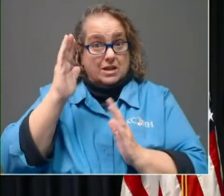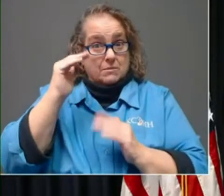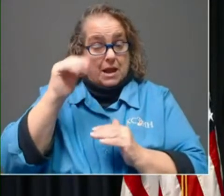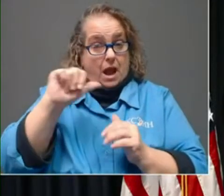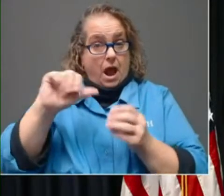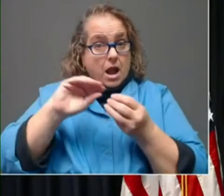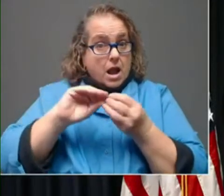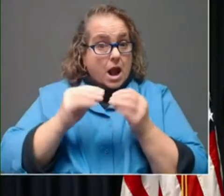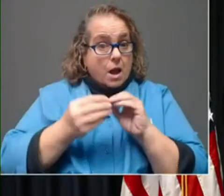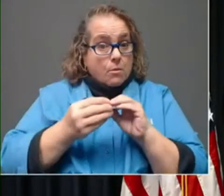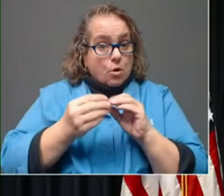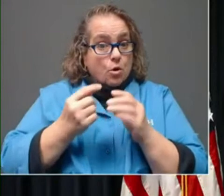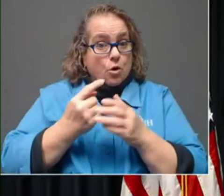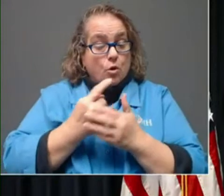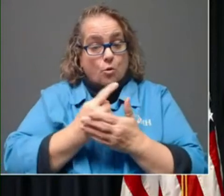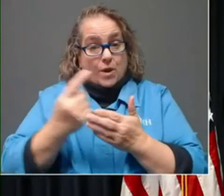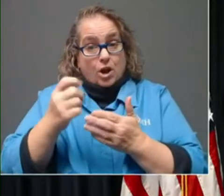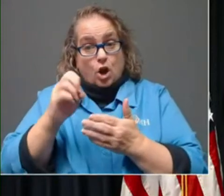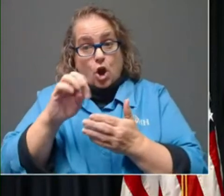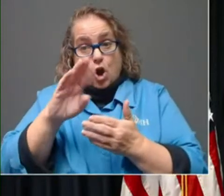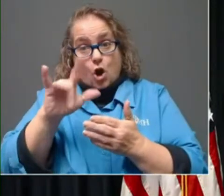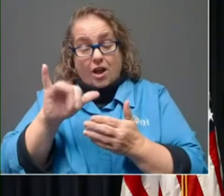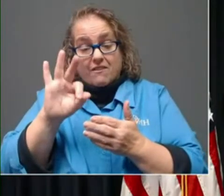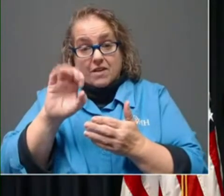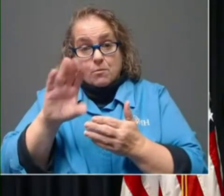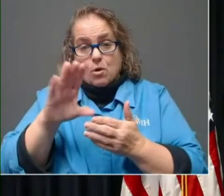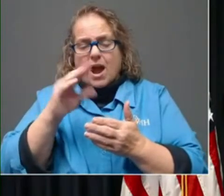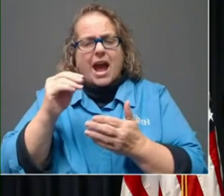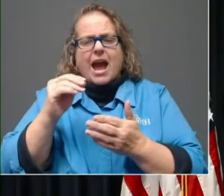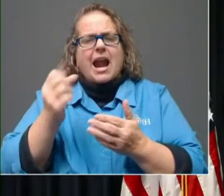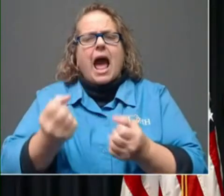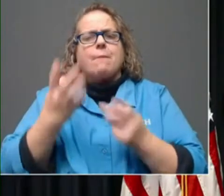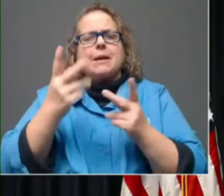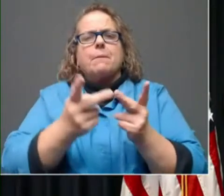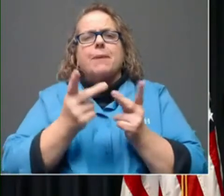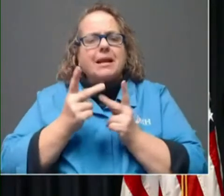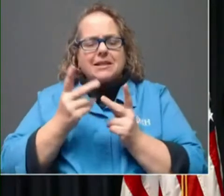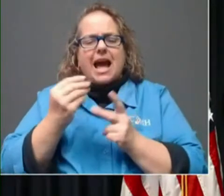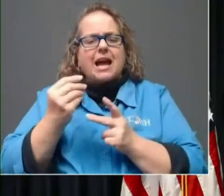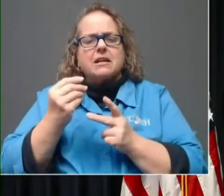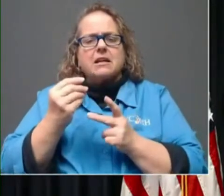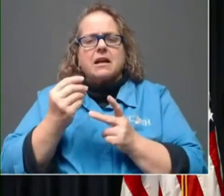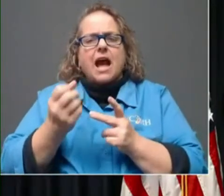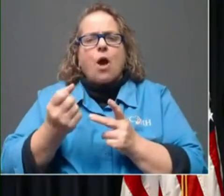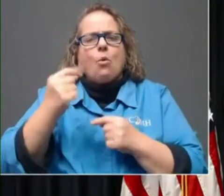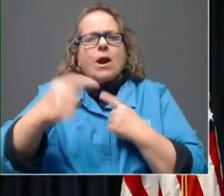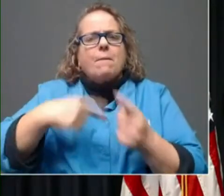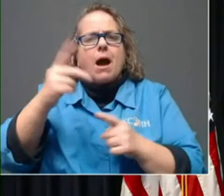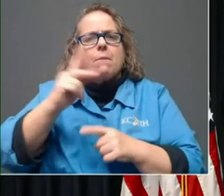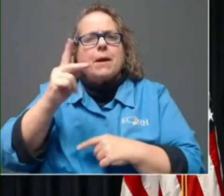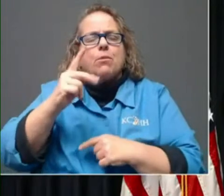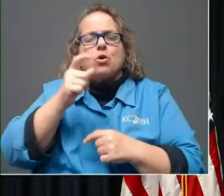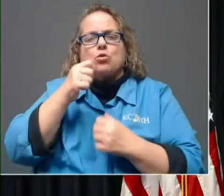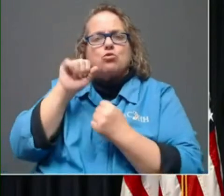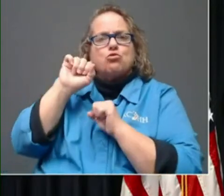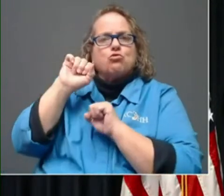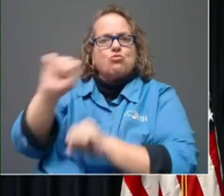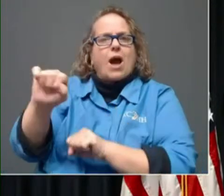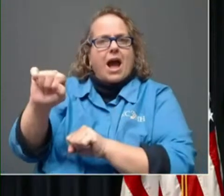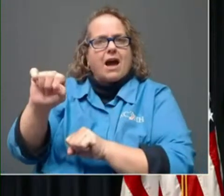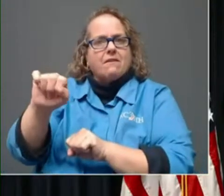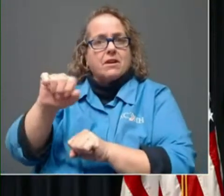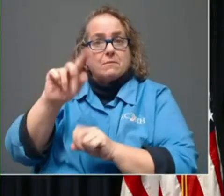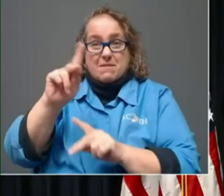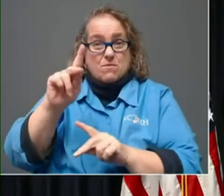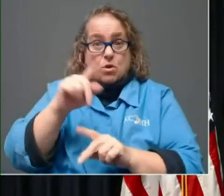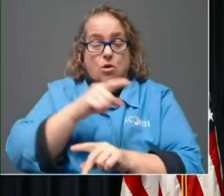in early February? And what about people traveling to these sites? Will you have a number of people signing up from other counties to go to these